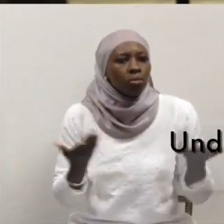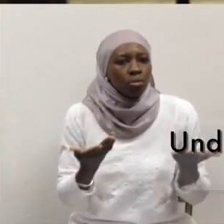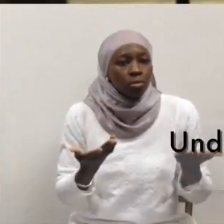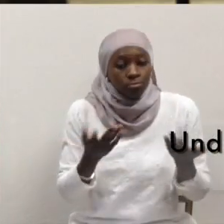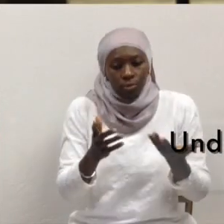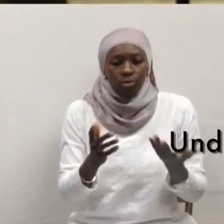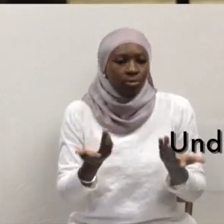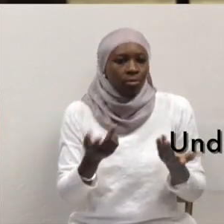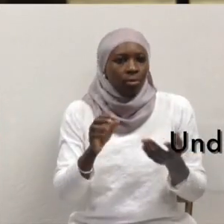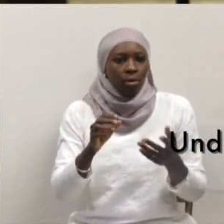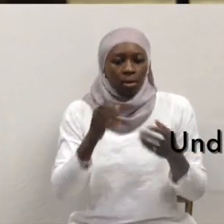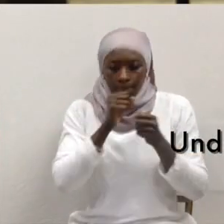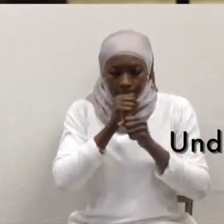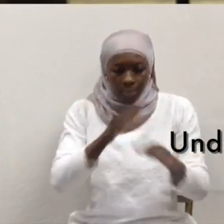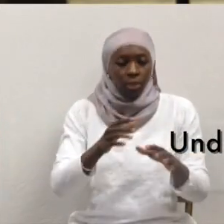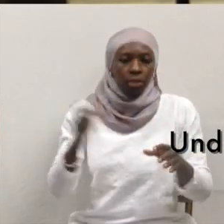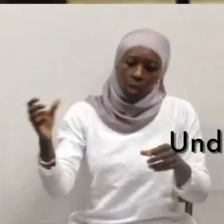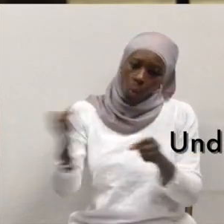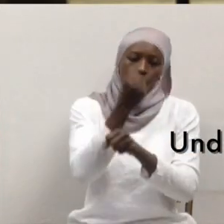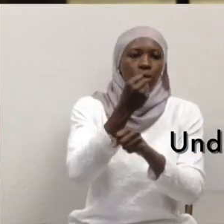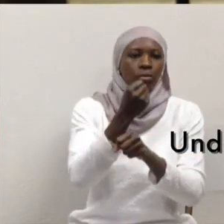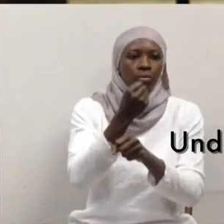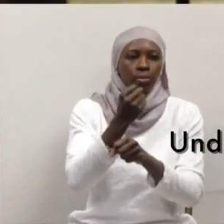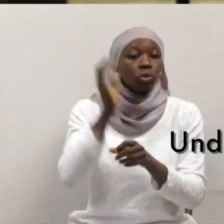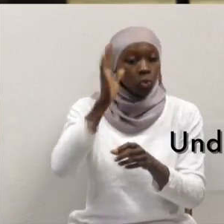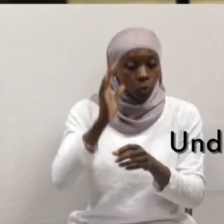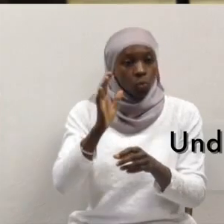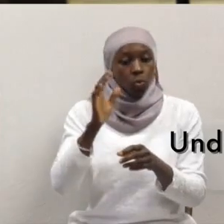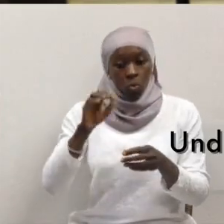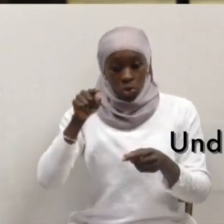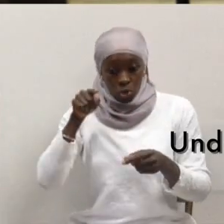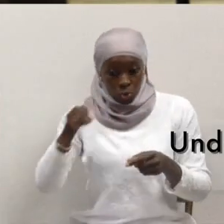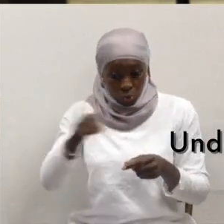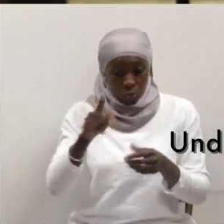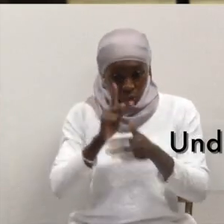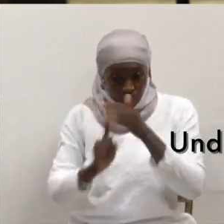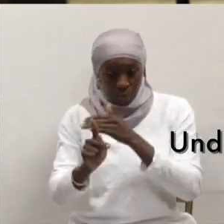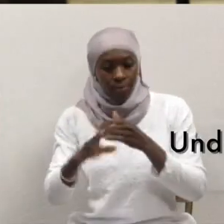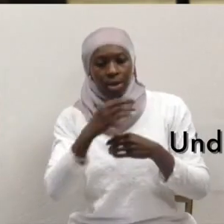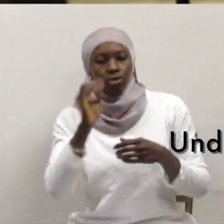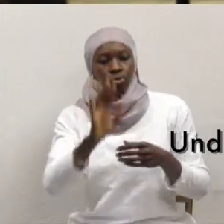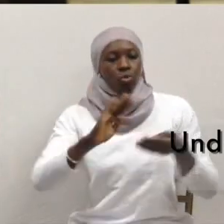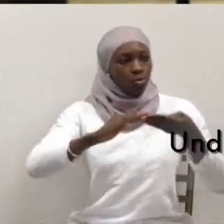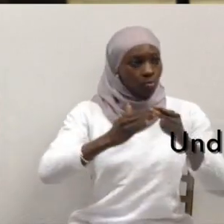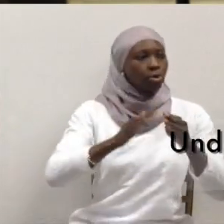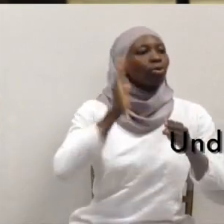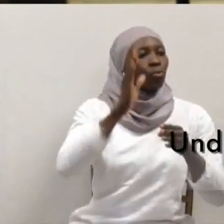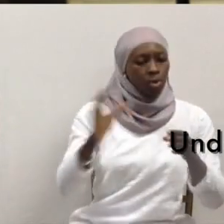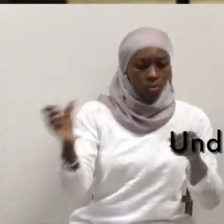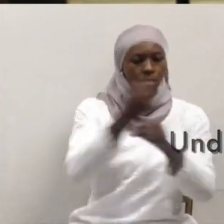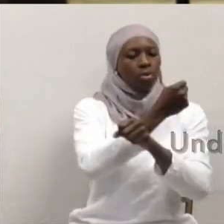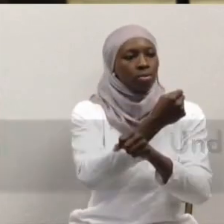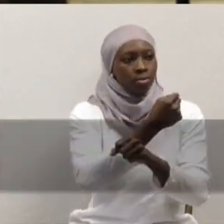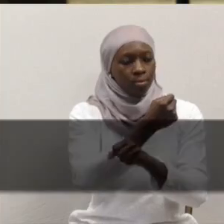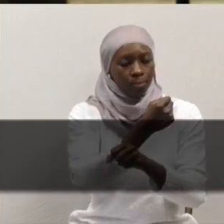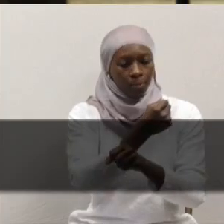and war, right? You will win. You and your community will win. That's Allah talking. These are what we read